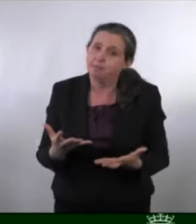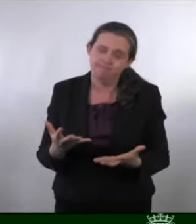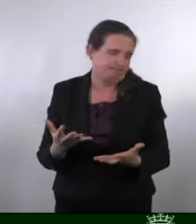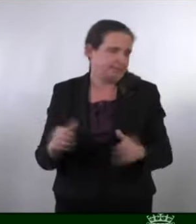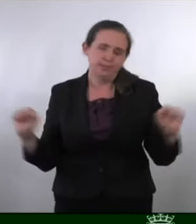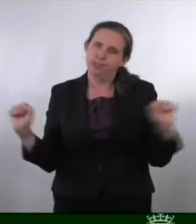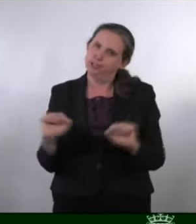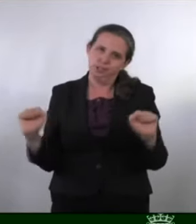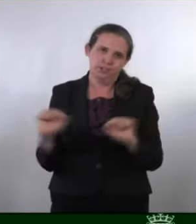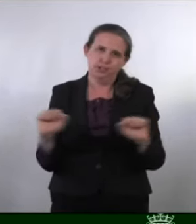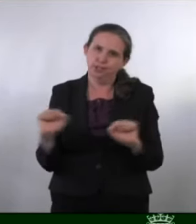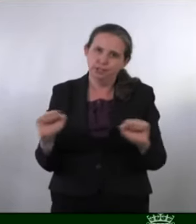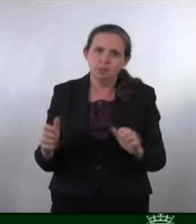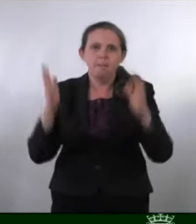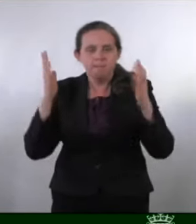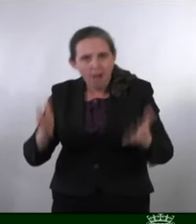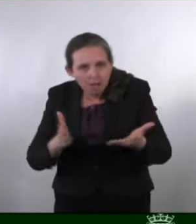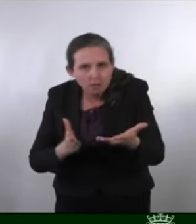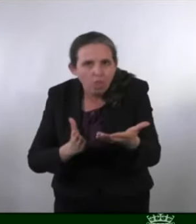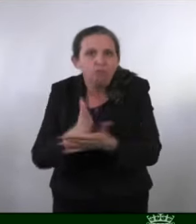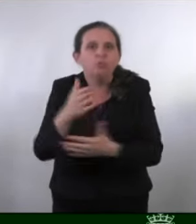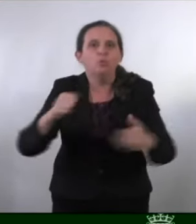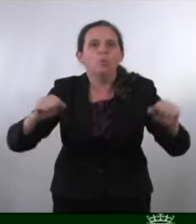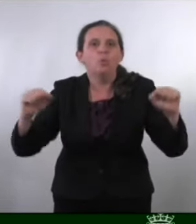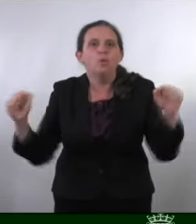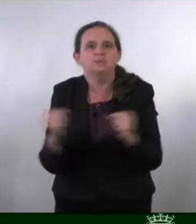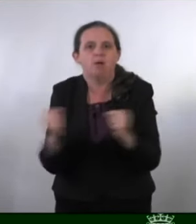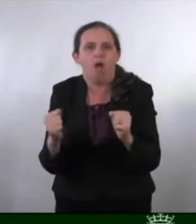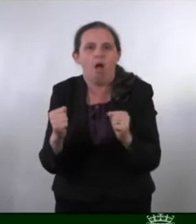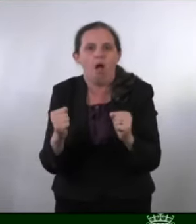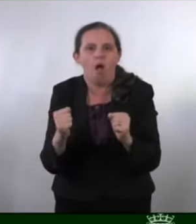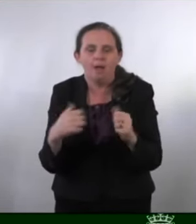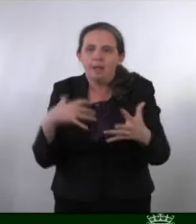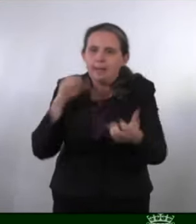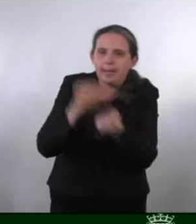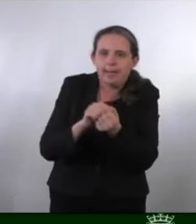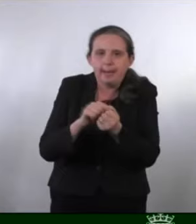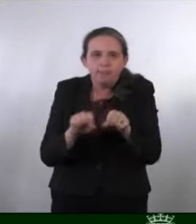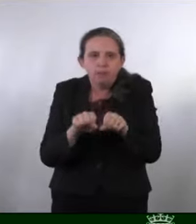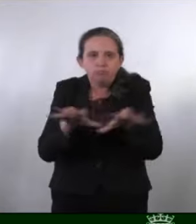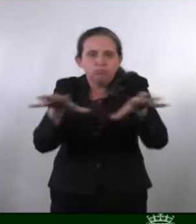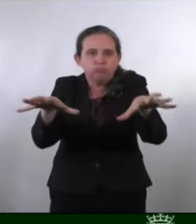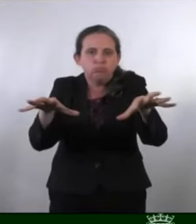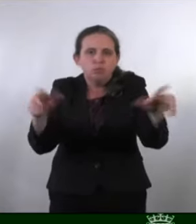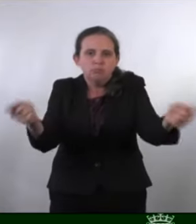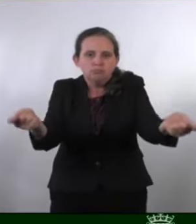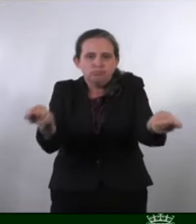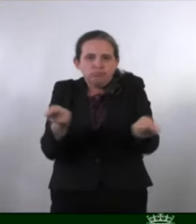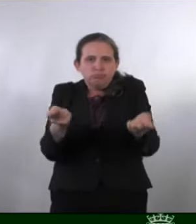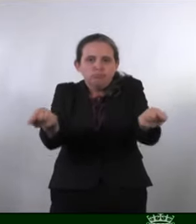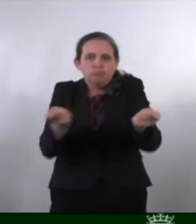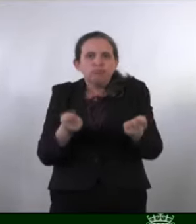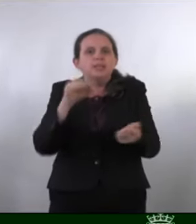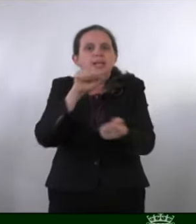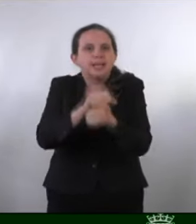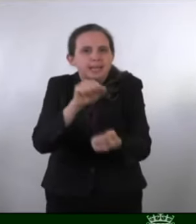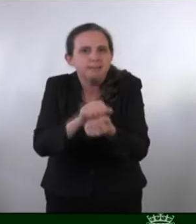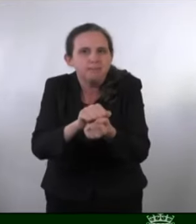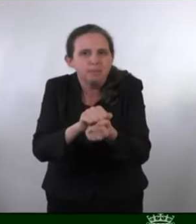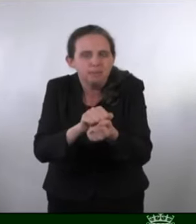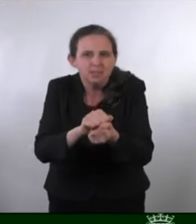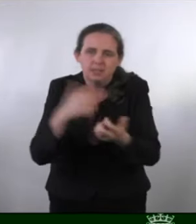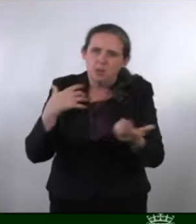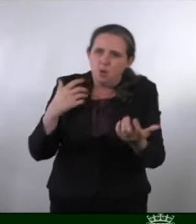without the virus spreading out of control and squandering our hard-won gains at exactly the time when the burden on